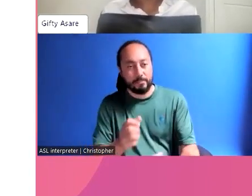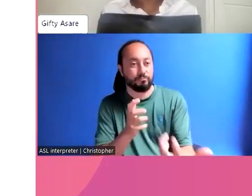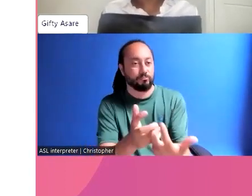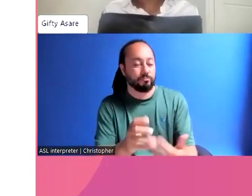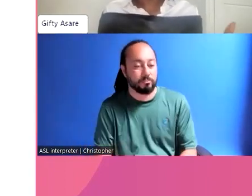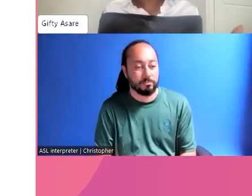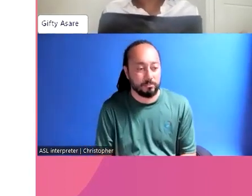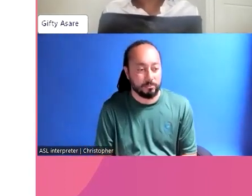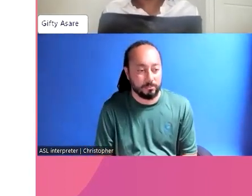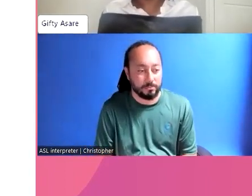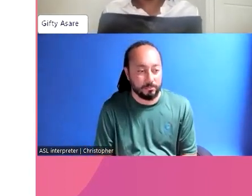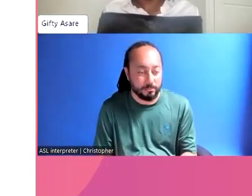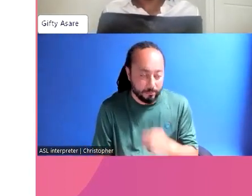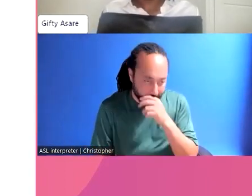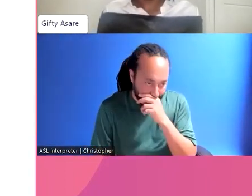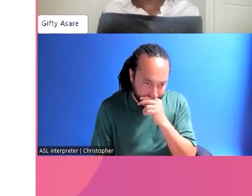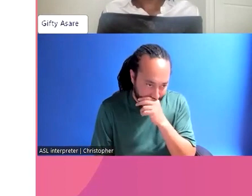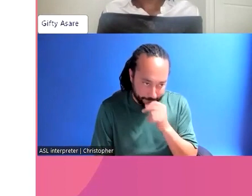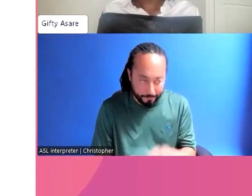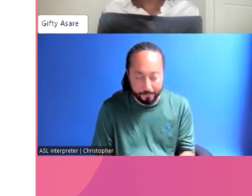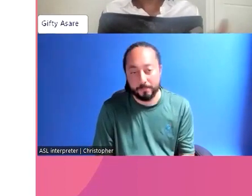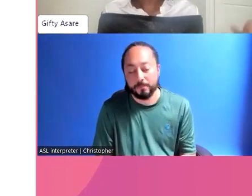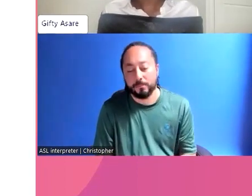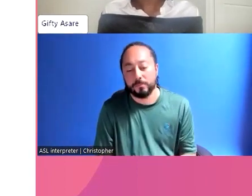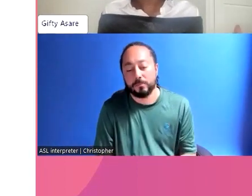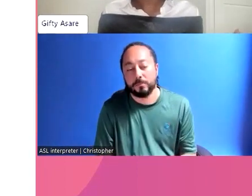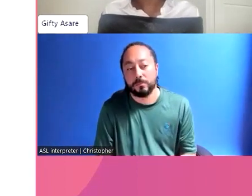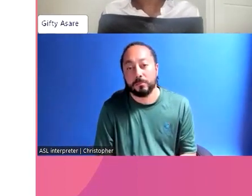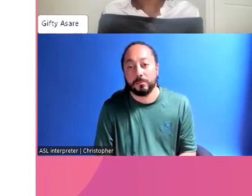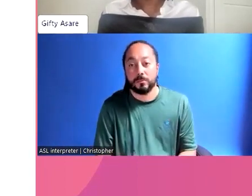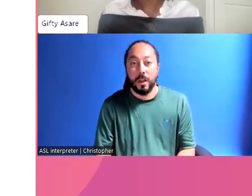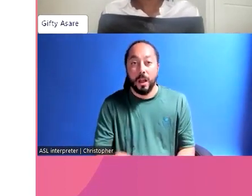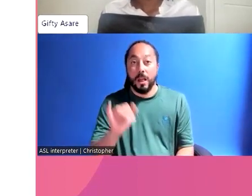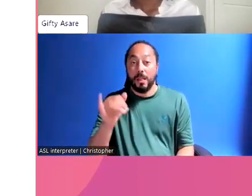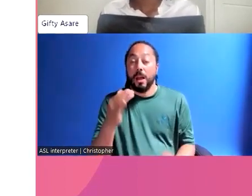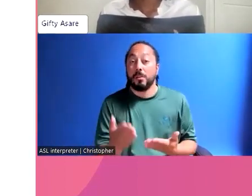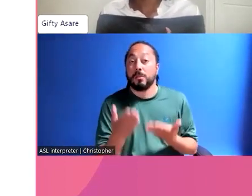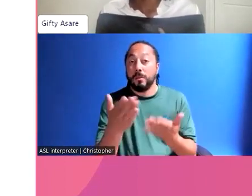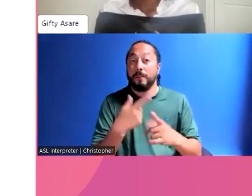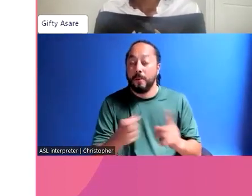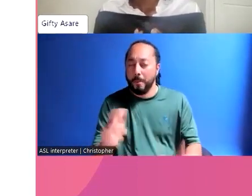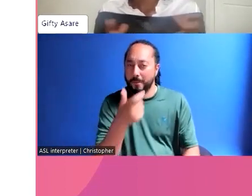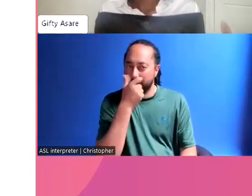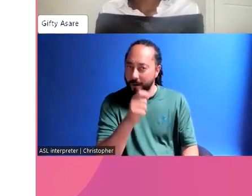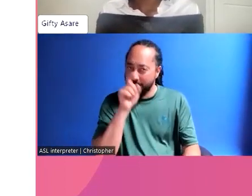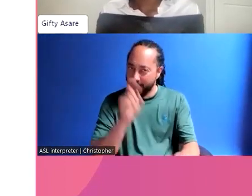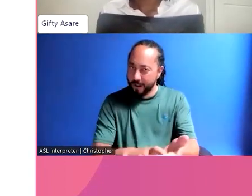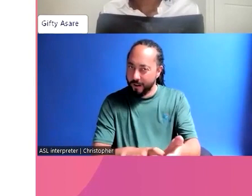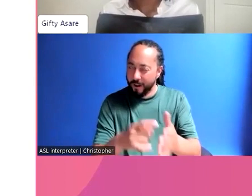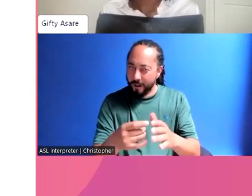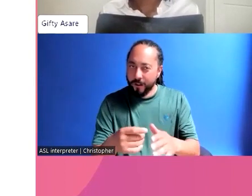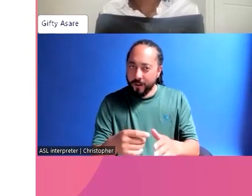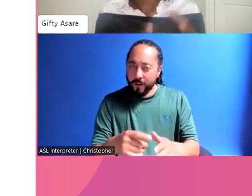recommendation actually comes from an interesting observation. So across